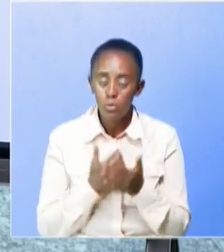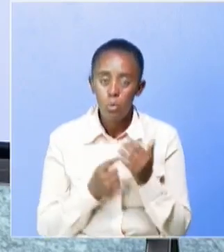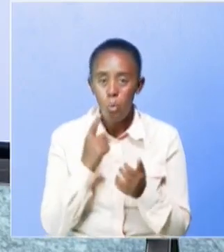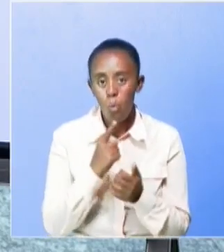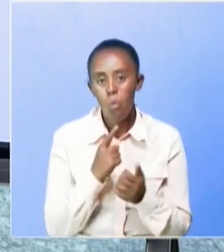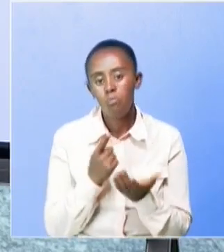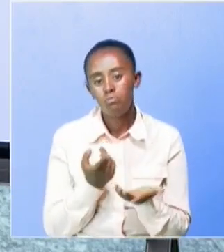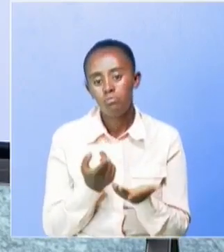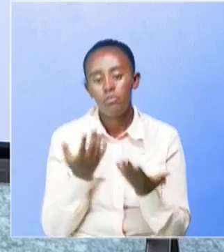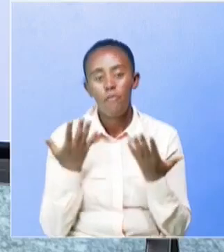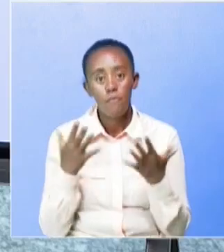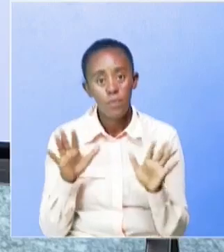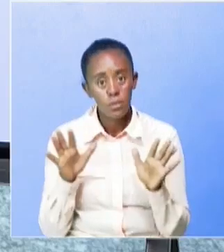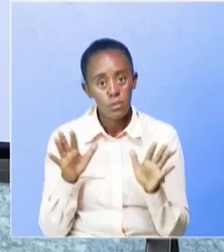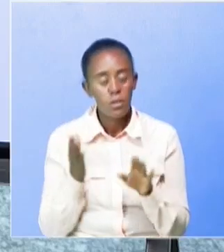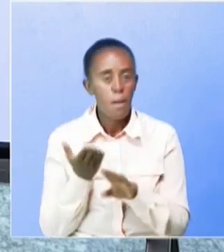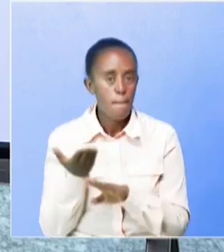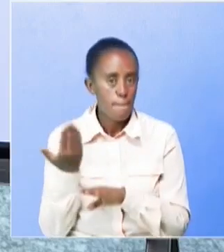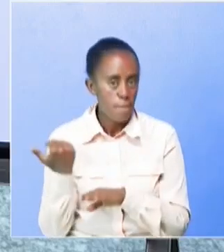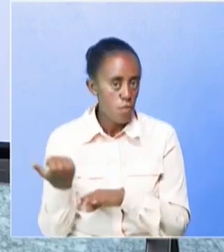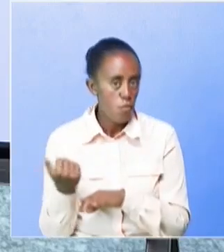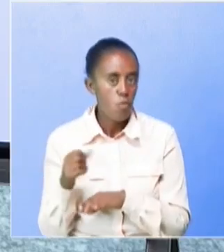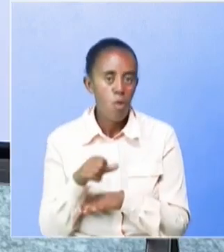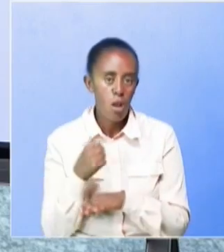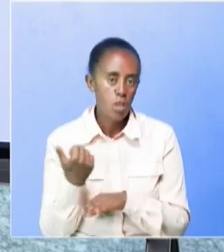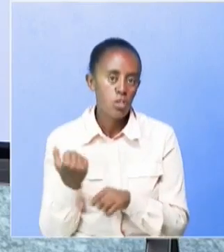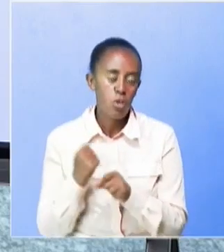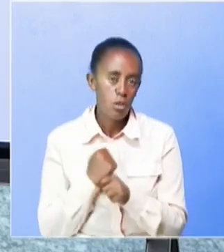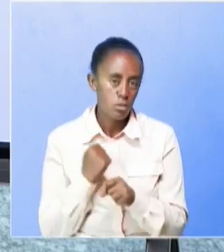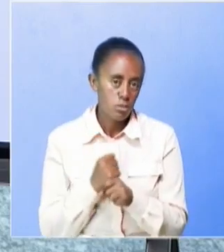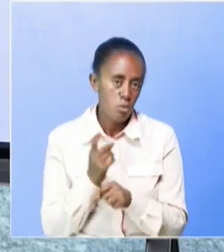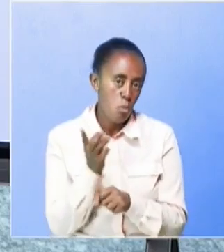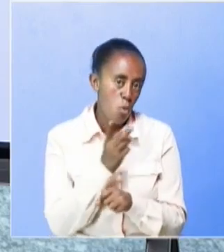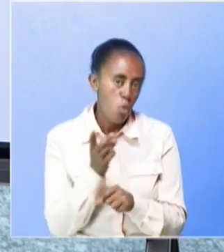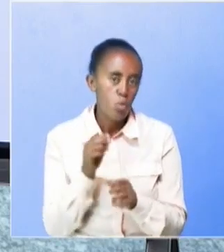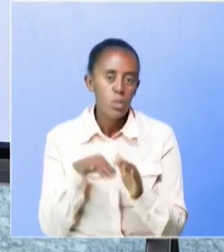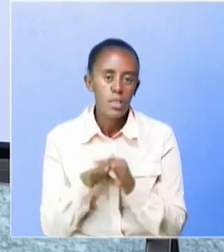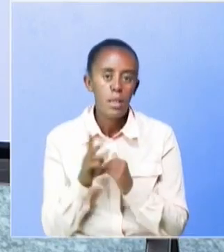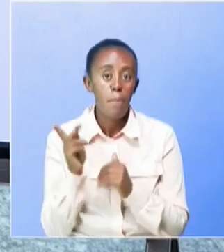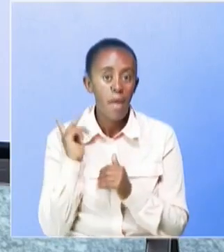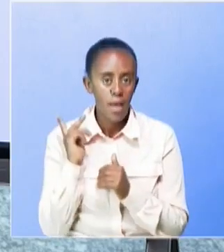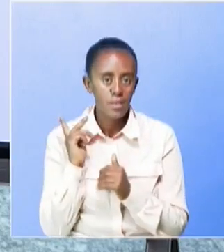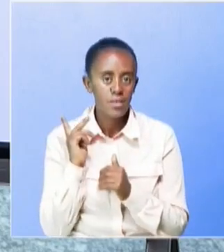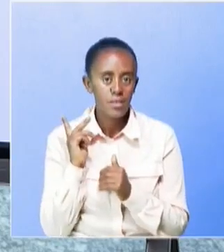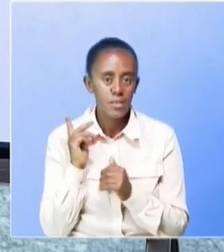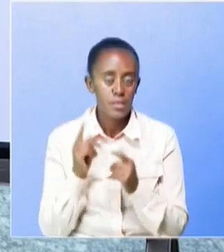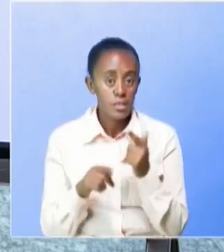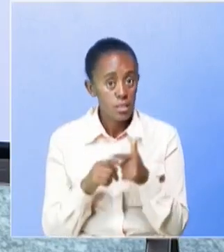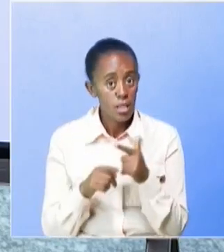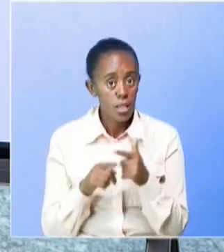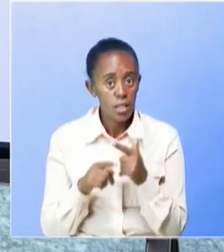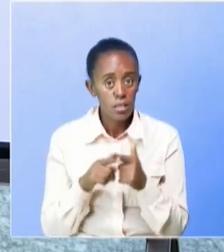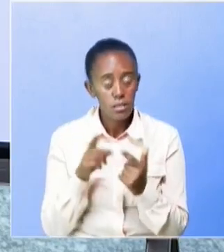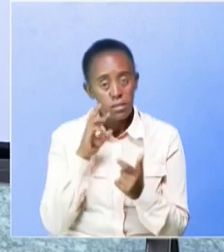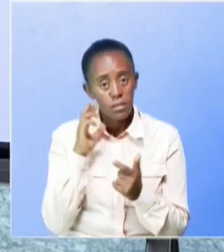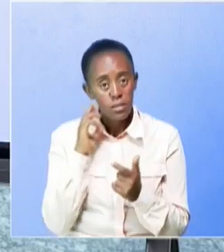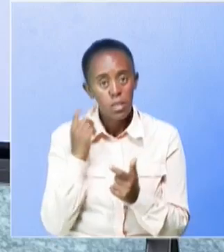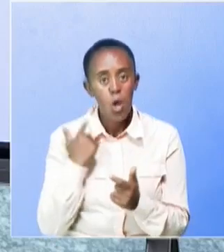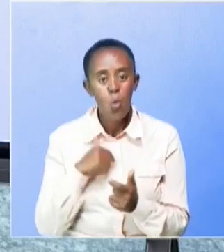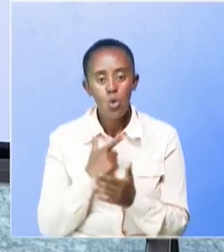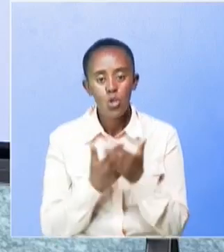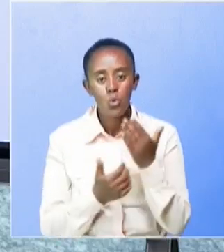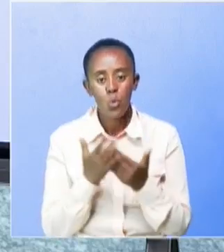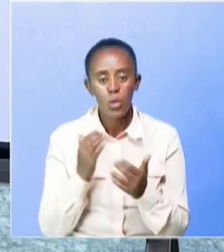action finishing before another action, both in the past. But in the second case, we're talking